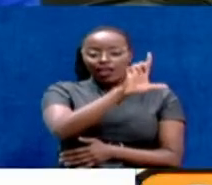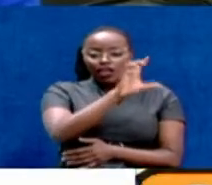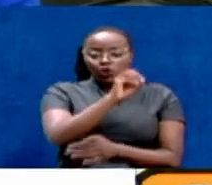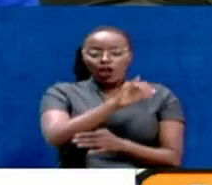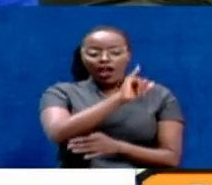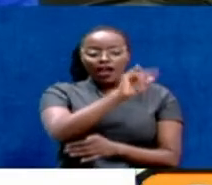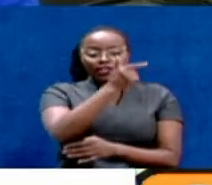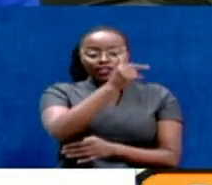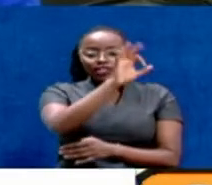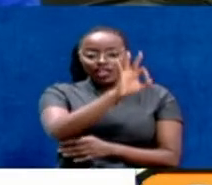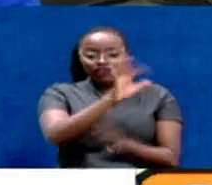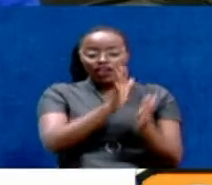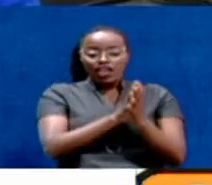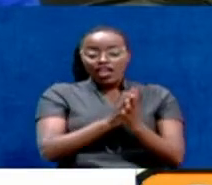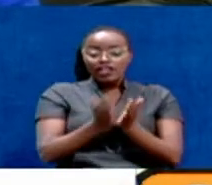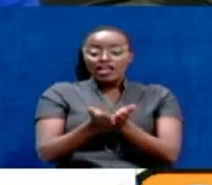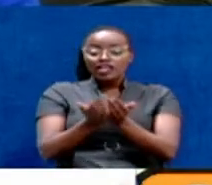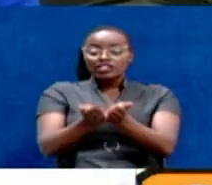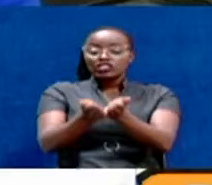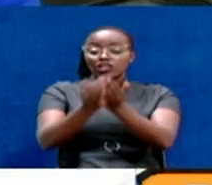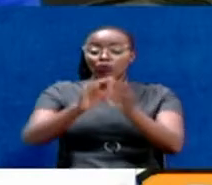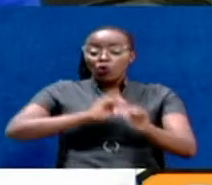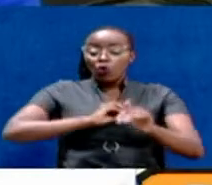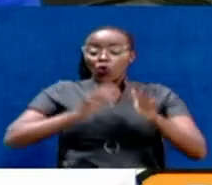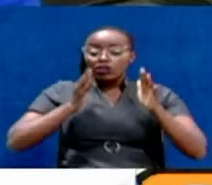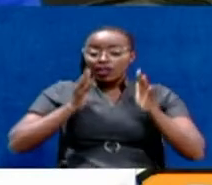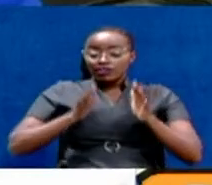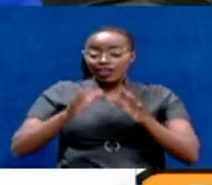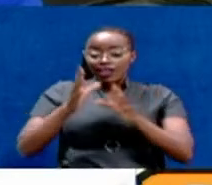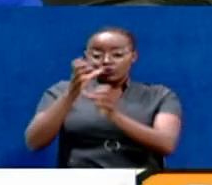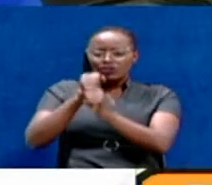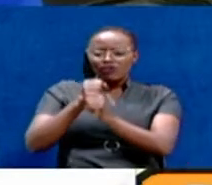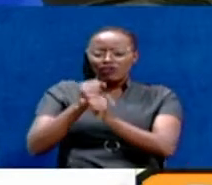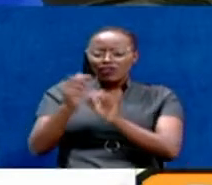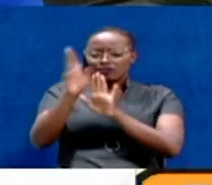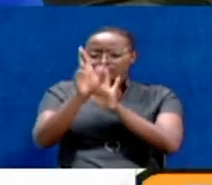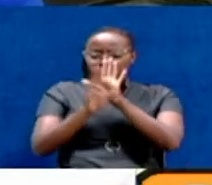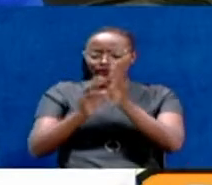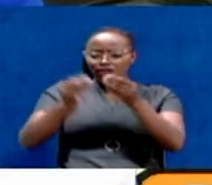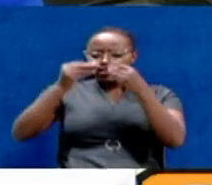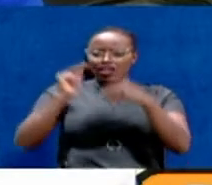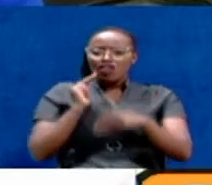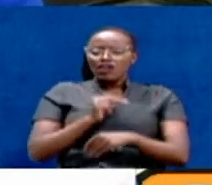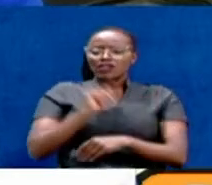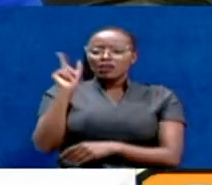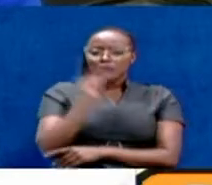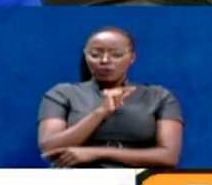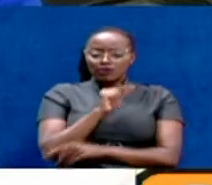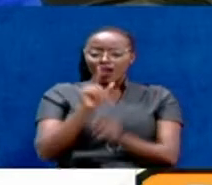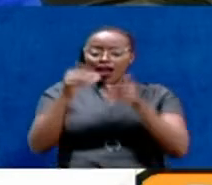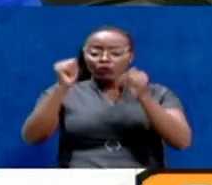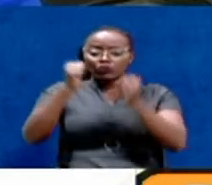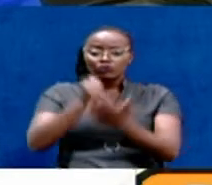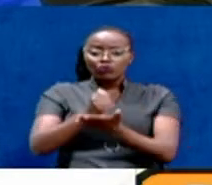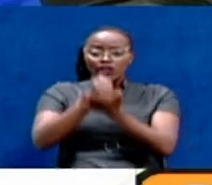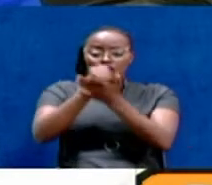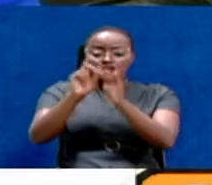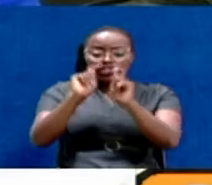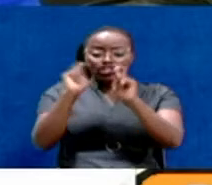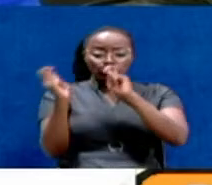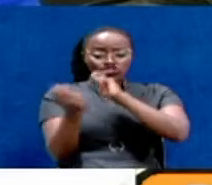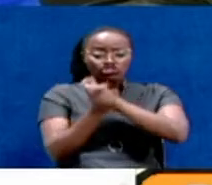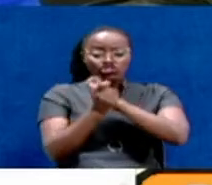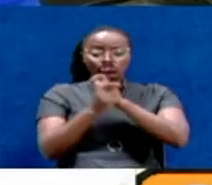ITF, like you've heard, and ship owners associations. They gave us the guidelines on how to be able to facilitate crew